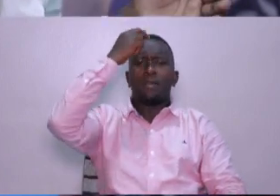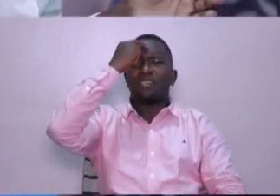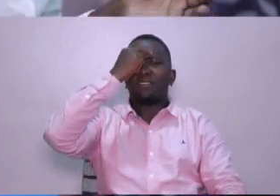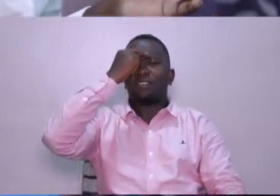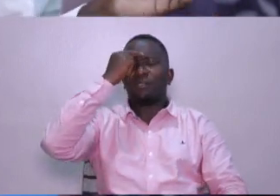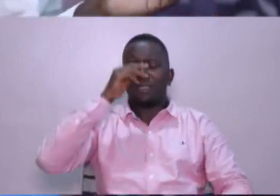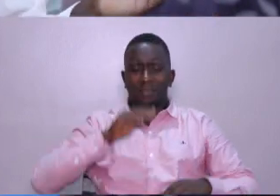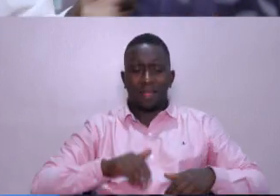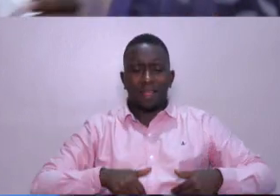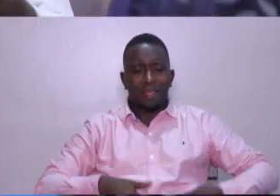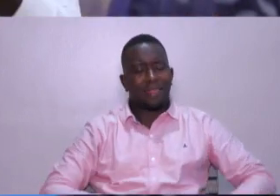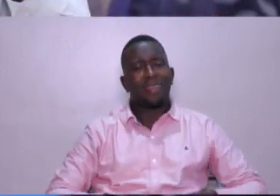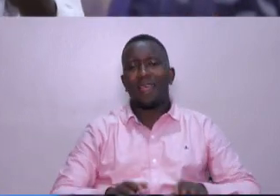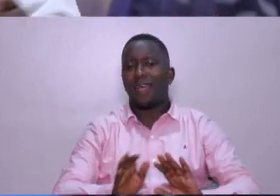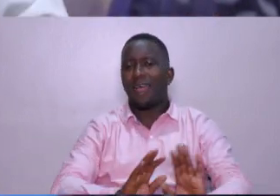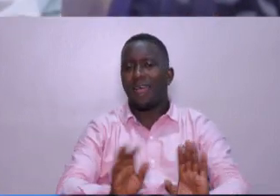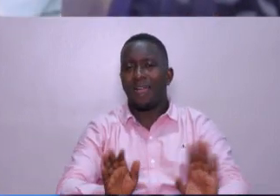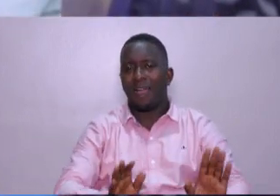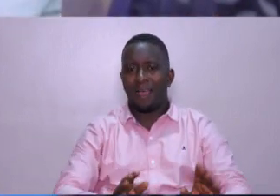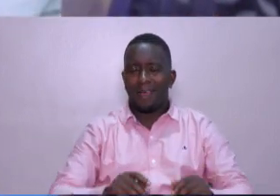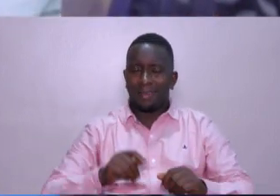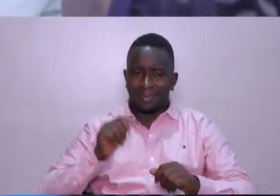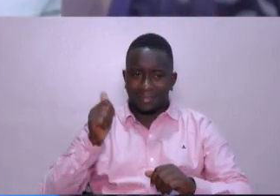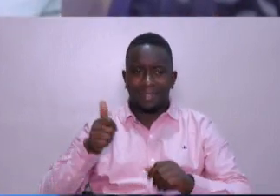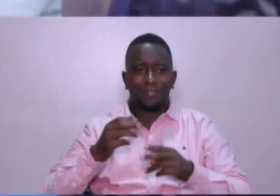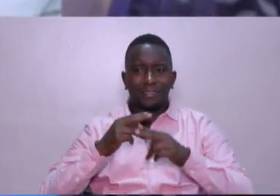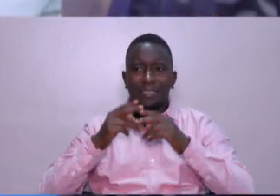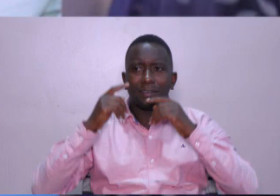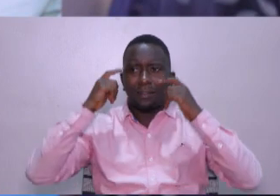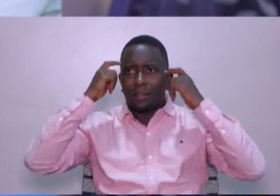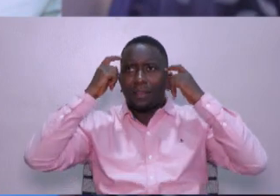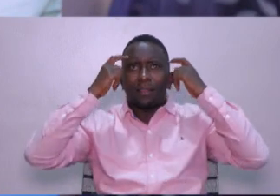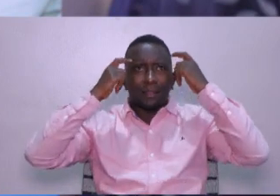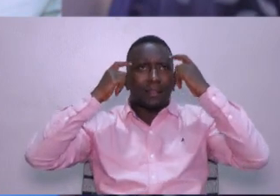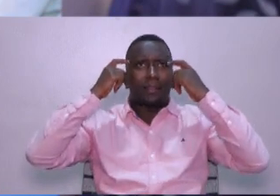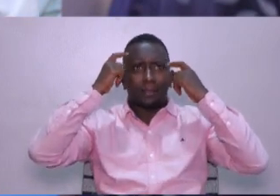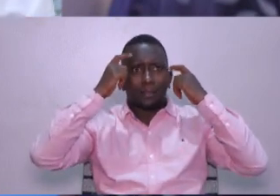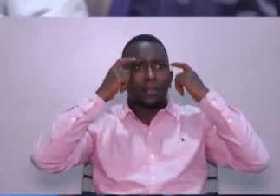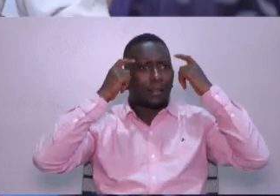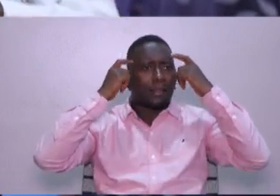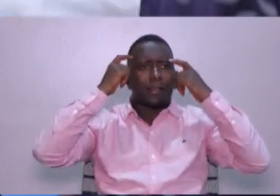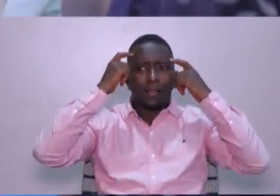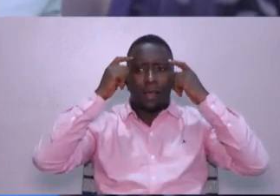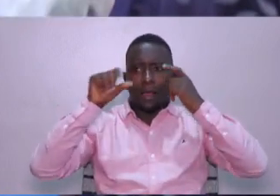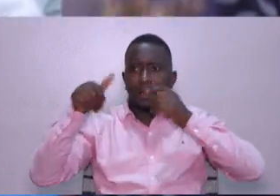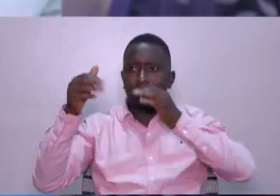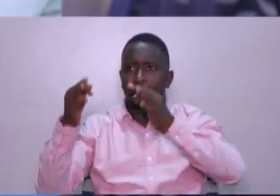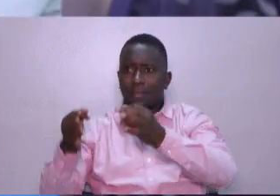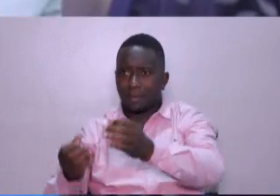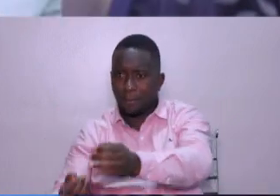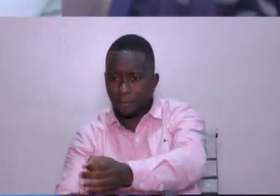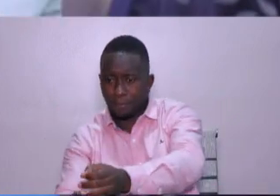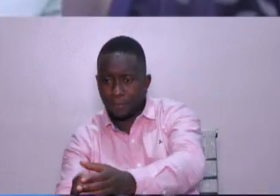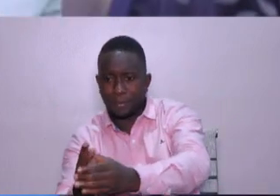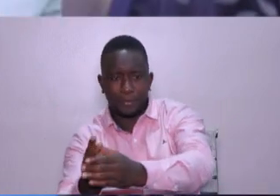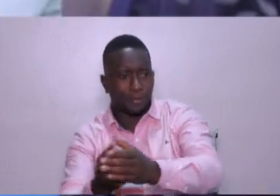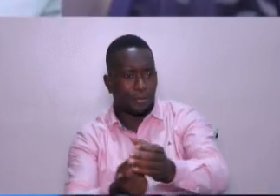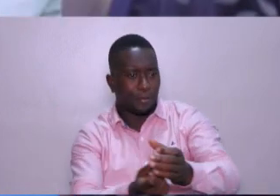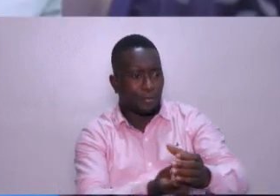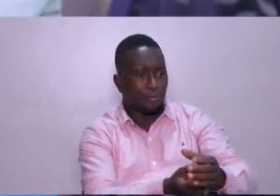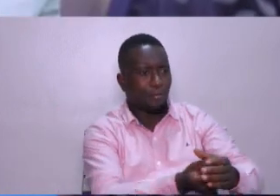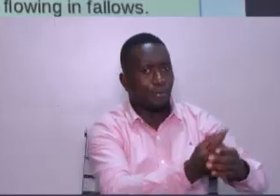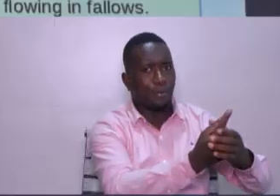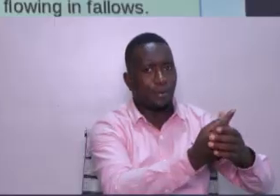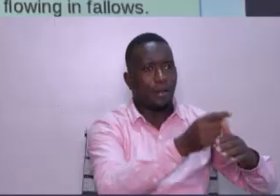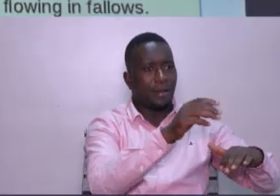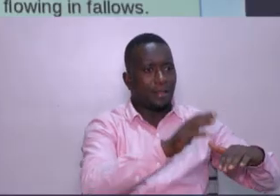tired. It is exploring more. Another thing is coming, than throwing the whole body of the content